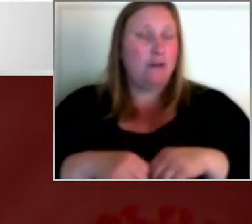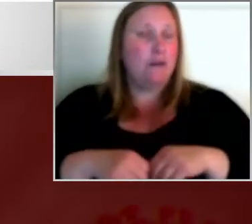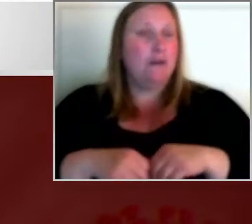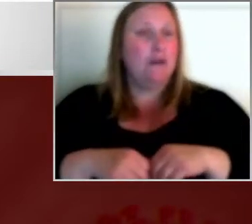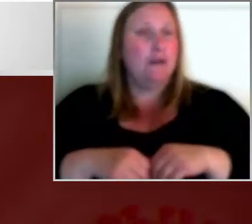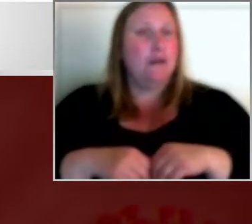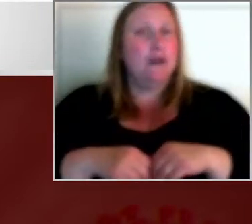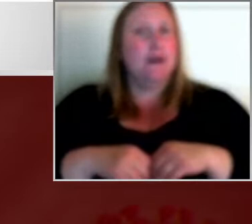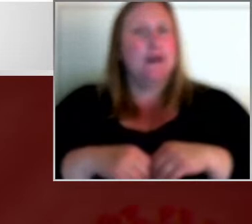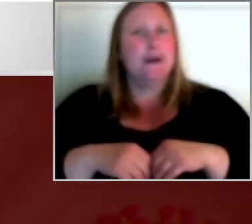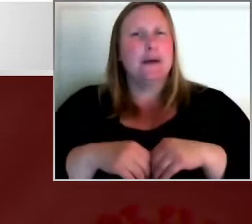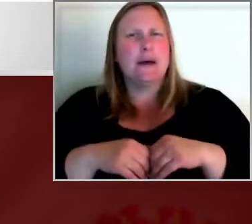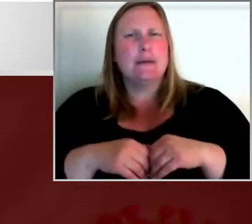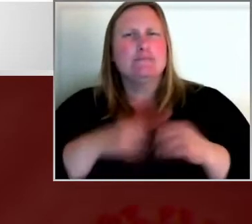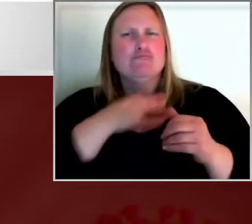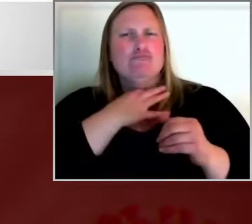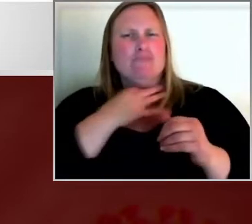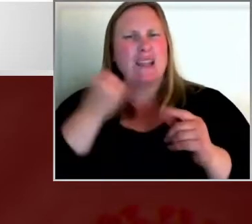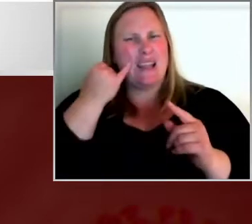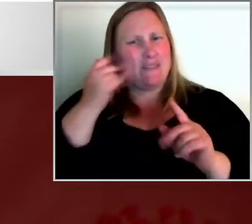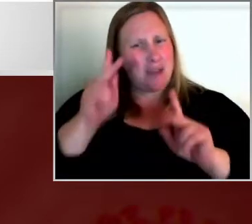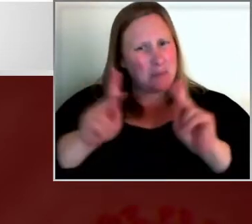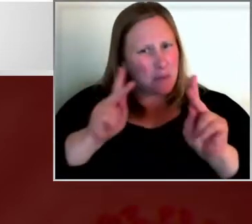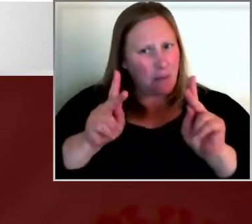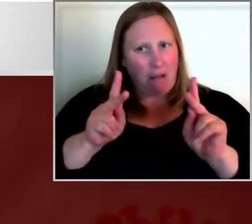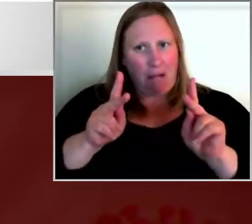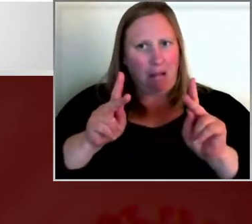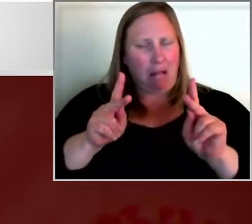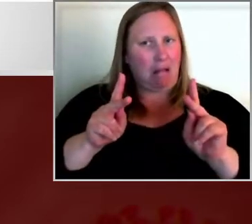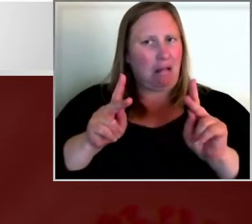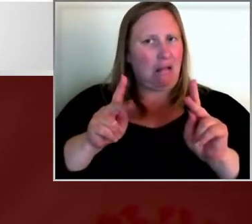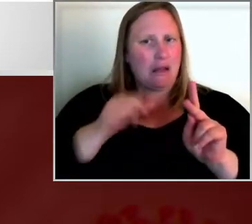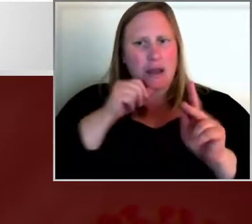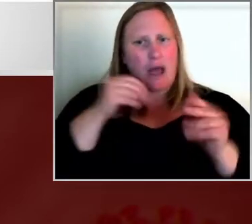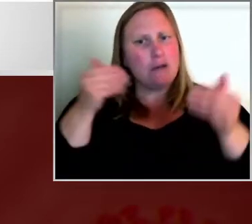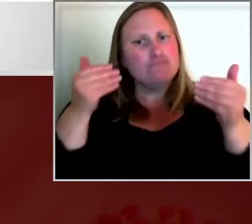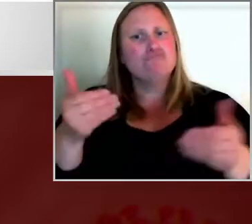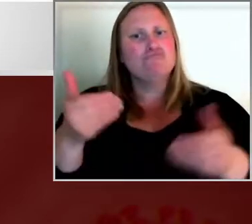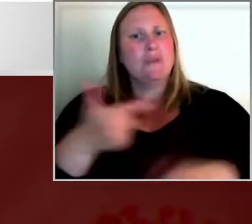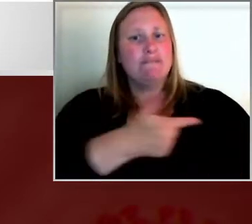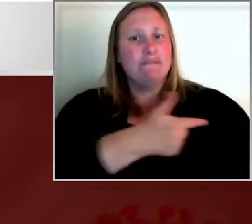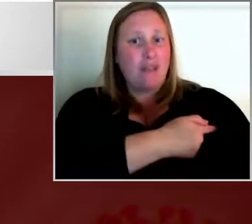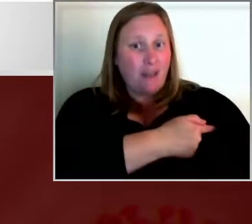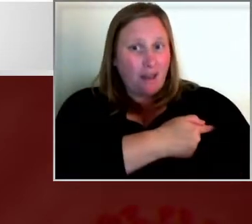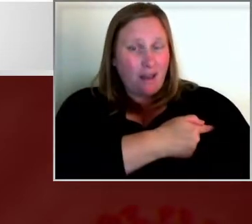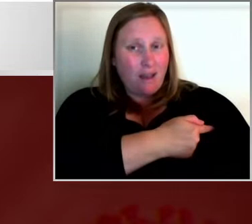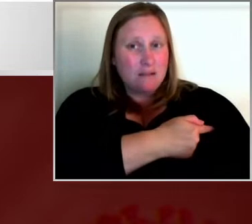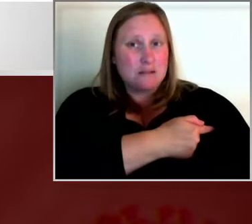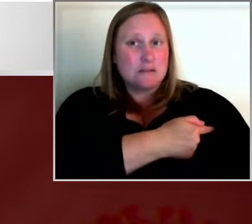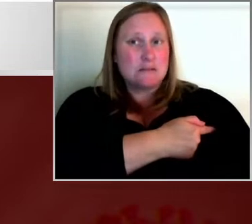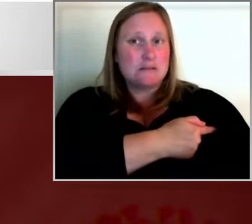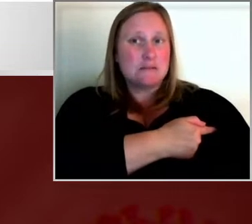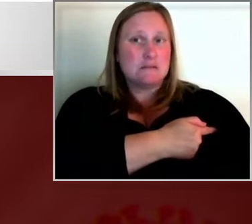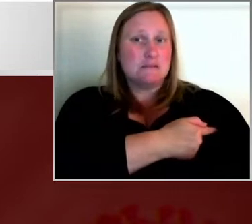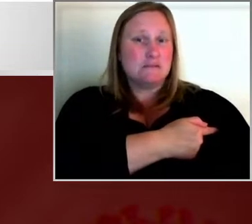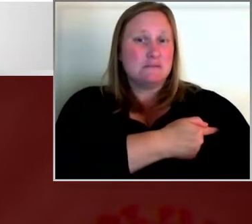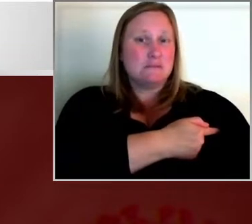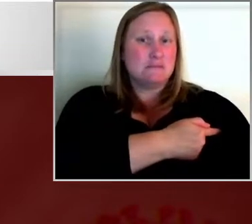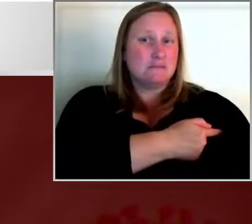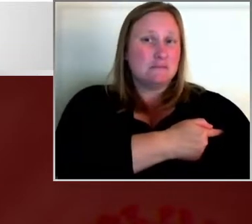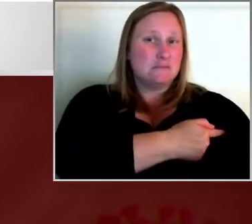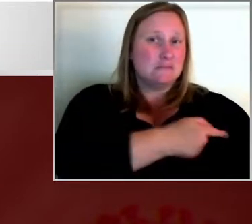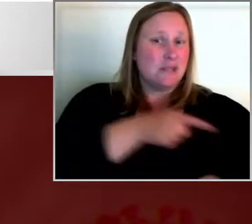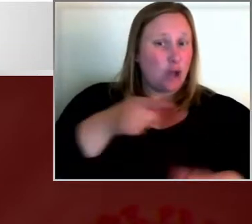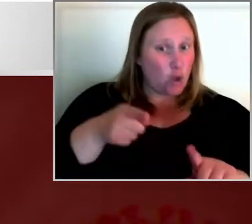places where people are not getting vaccinated as much as other places, if you're